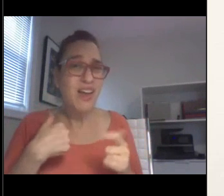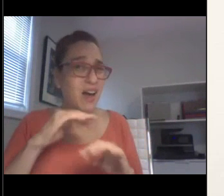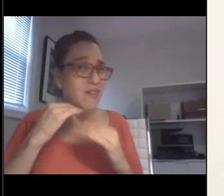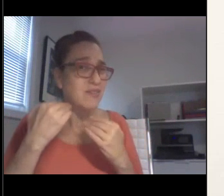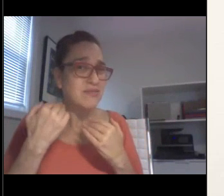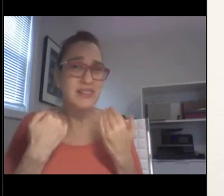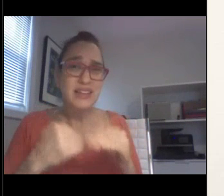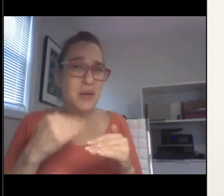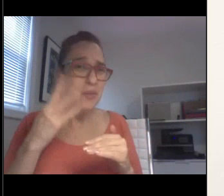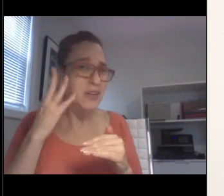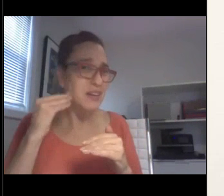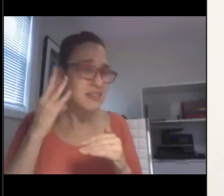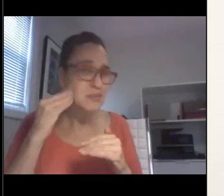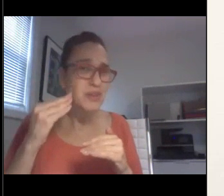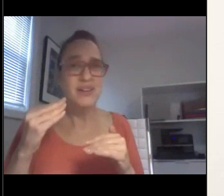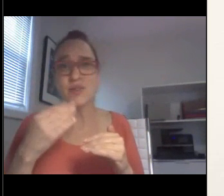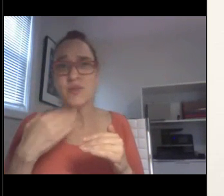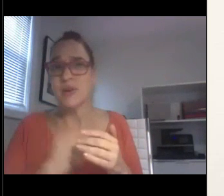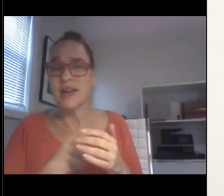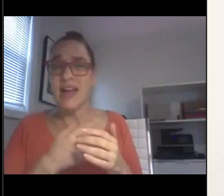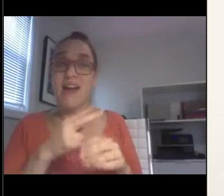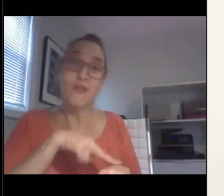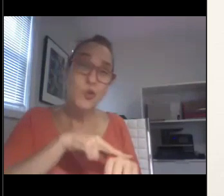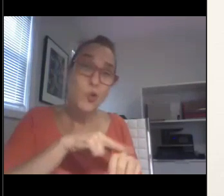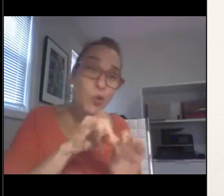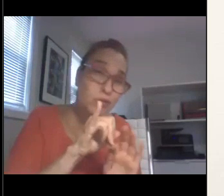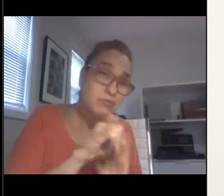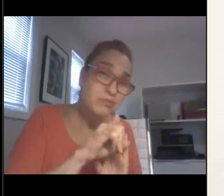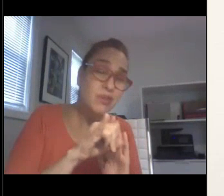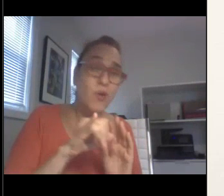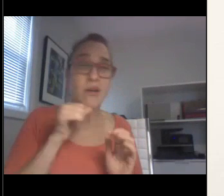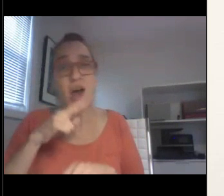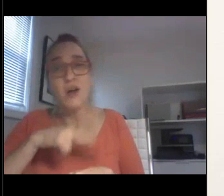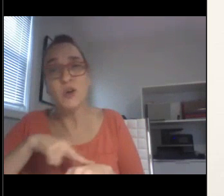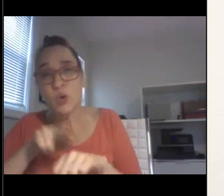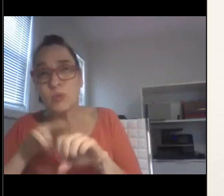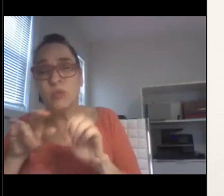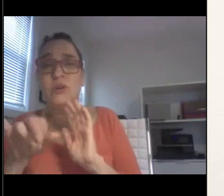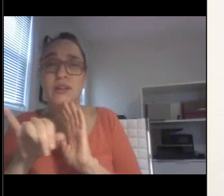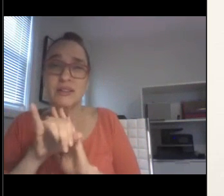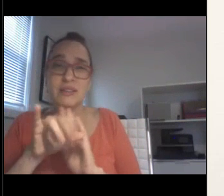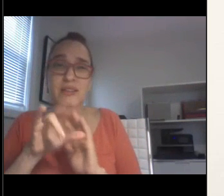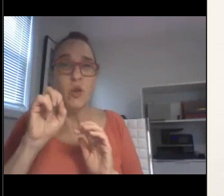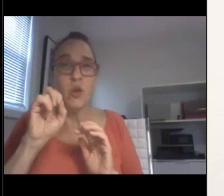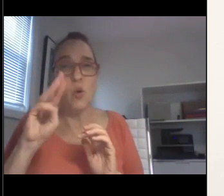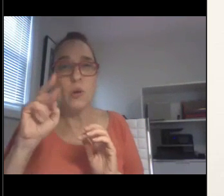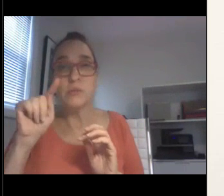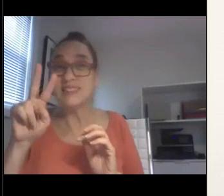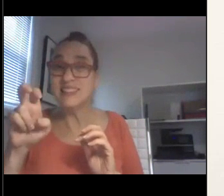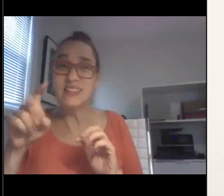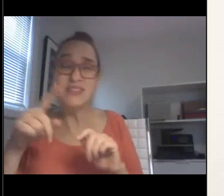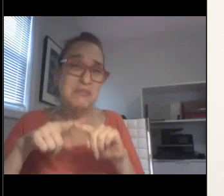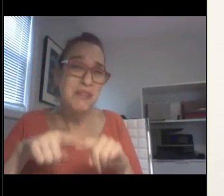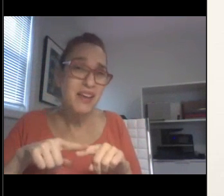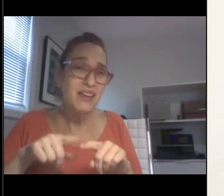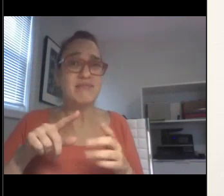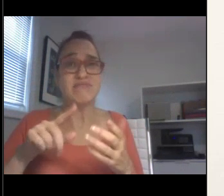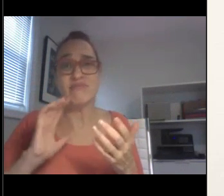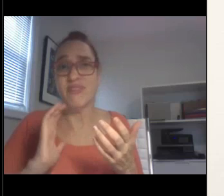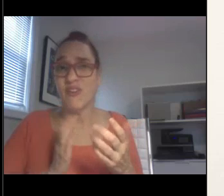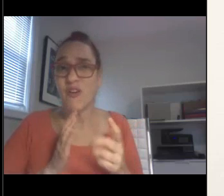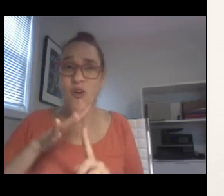identities are normative or non-normative based on how we move throughout the world and which context we're in, and that's okay. Your positionality can and should